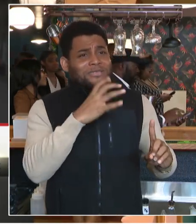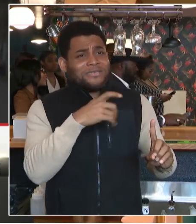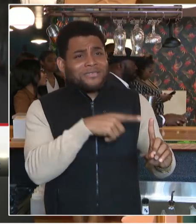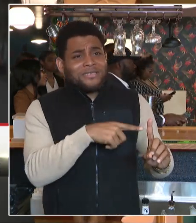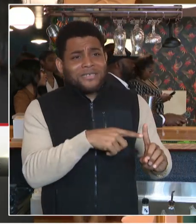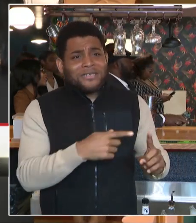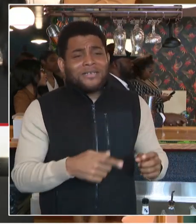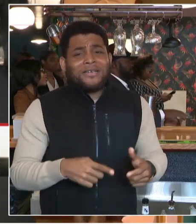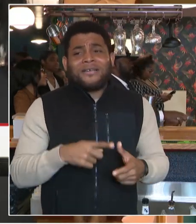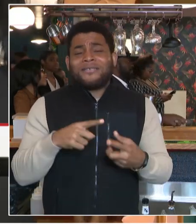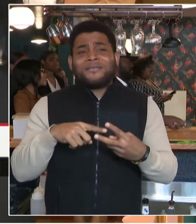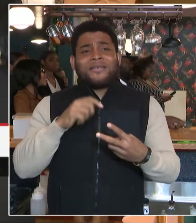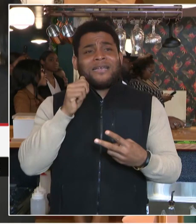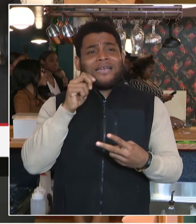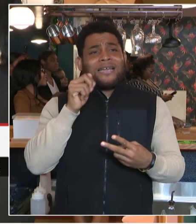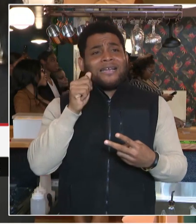7.